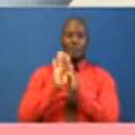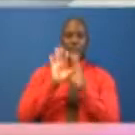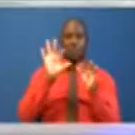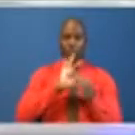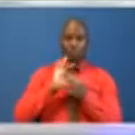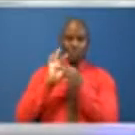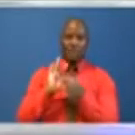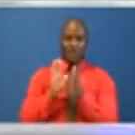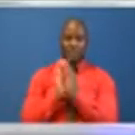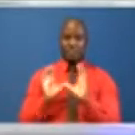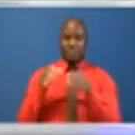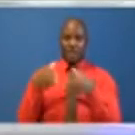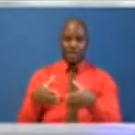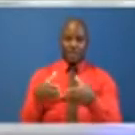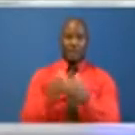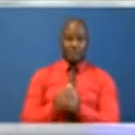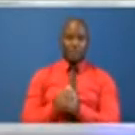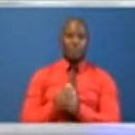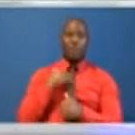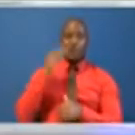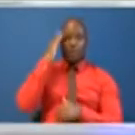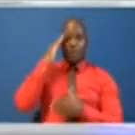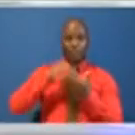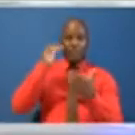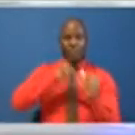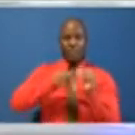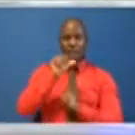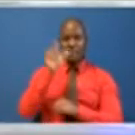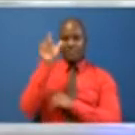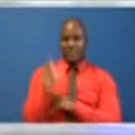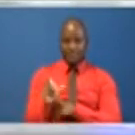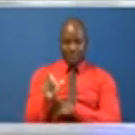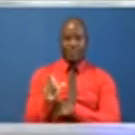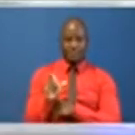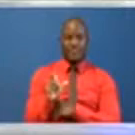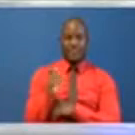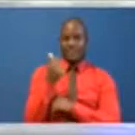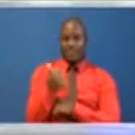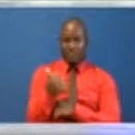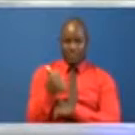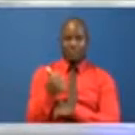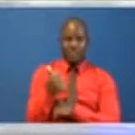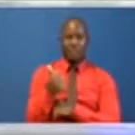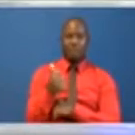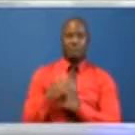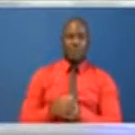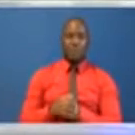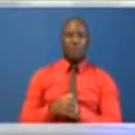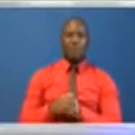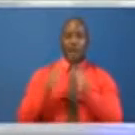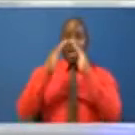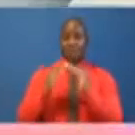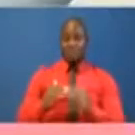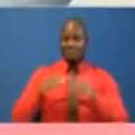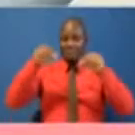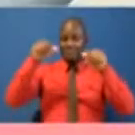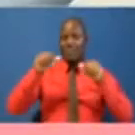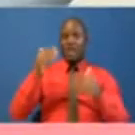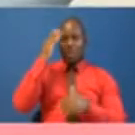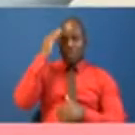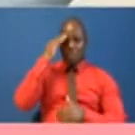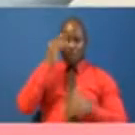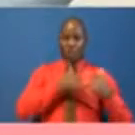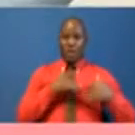alliance party and i will let you know more about him in just a bit but prophet dhote housing inequality i know a big